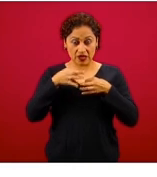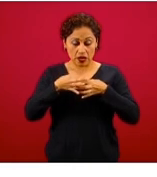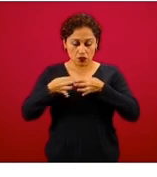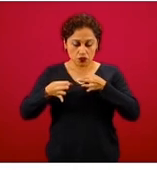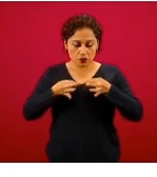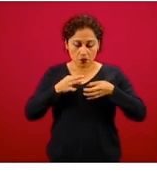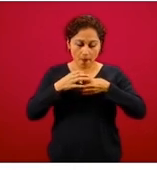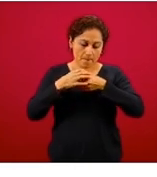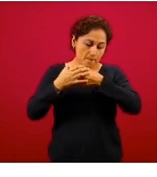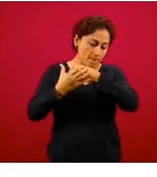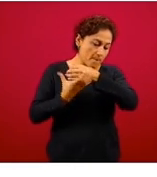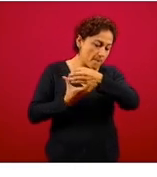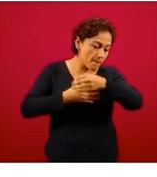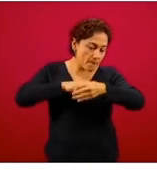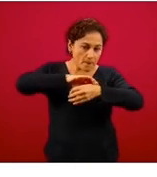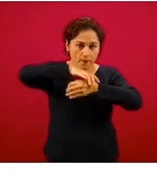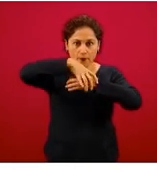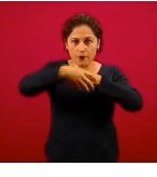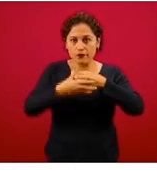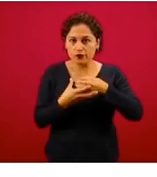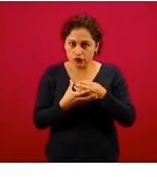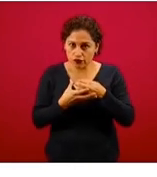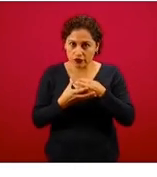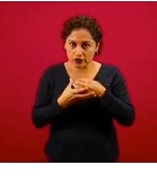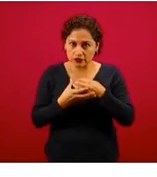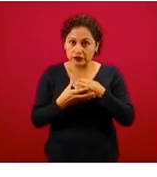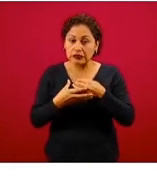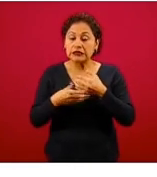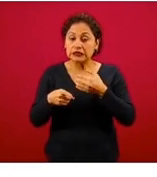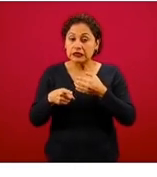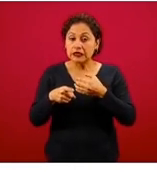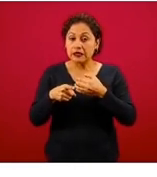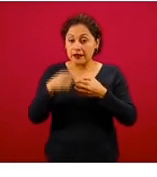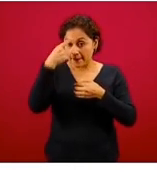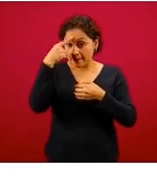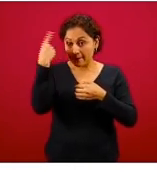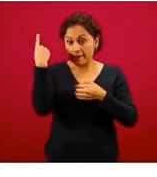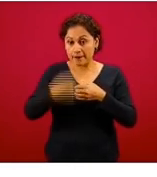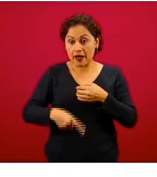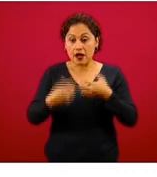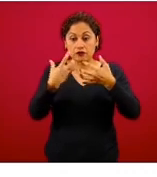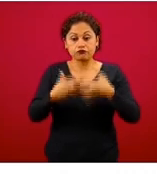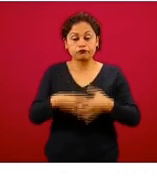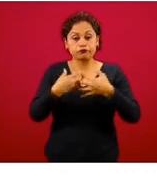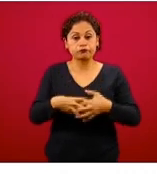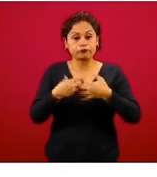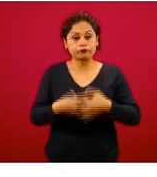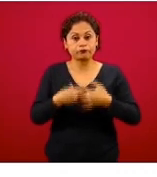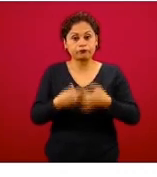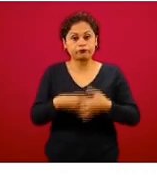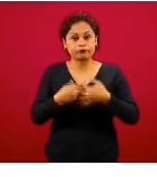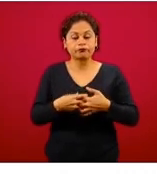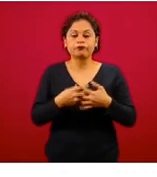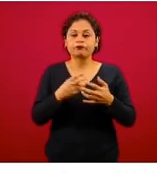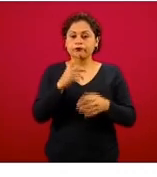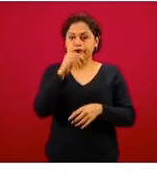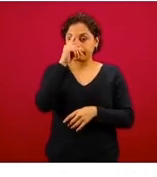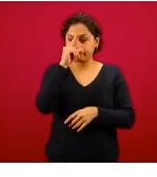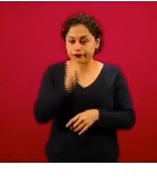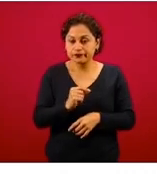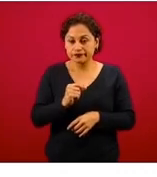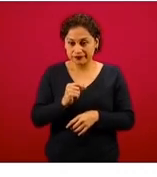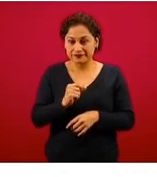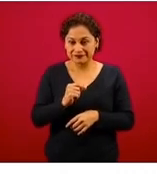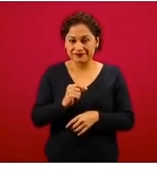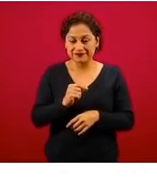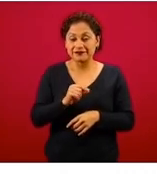new y coronavirus esta SARS-CoV-2. capacidad la tienen estos neumocitos tipo 2, son transportados Now, rápidamente al laboratorio